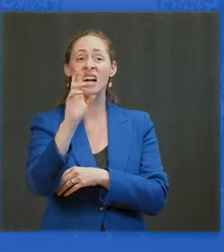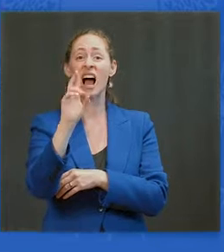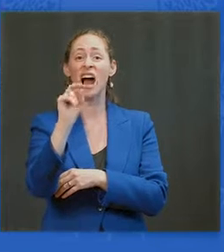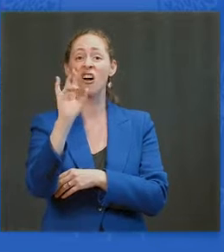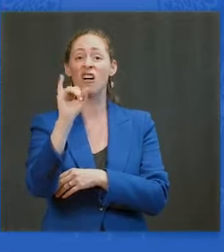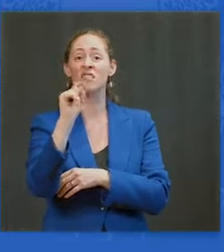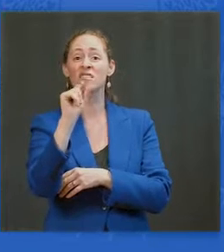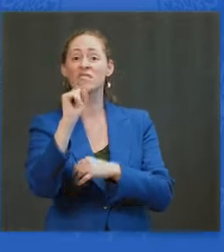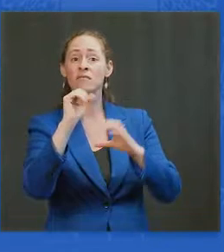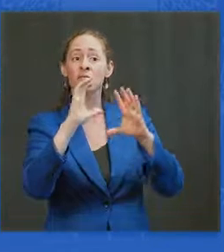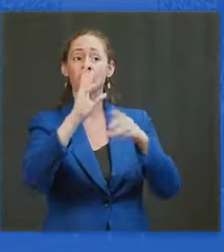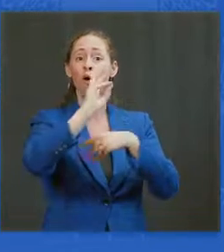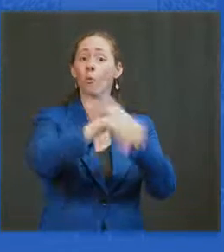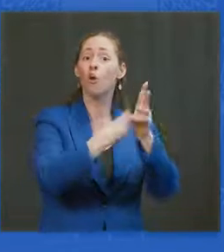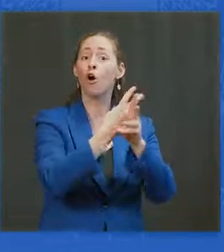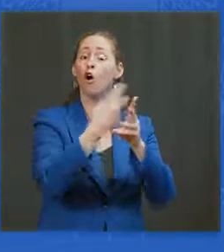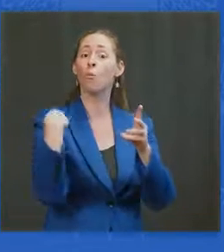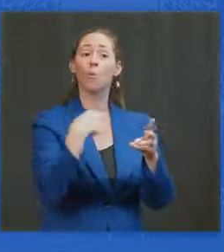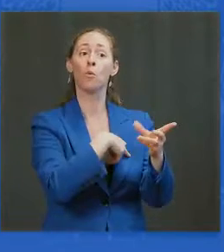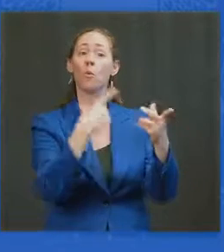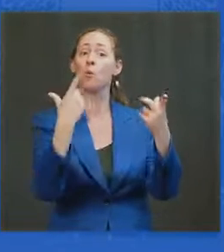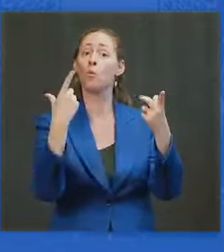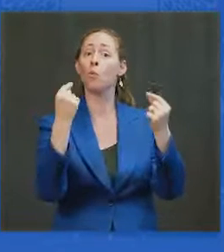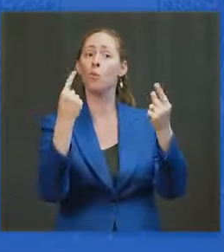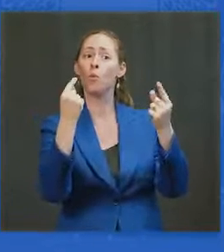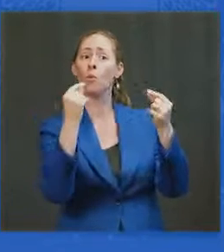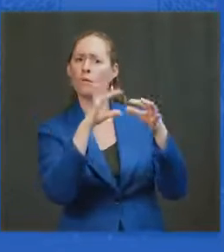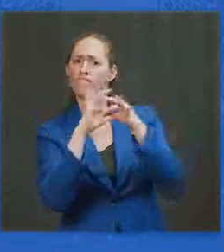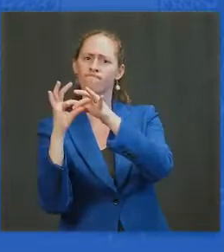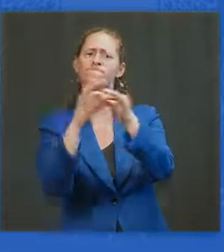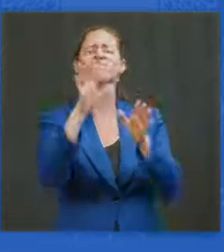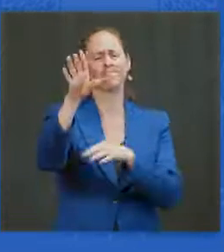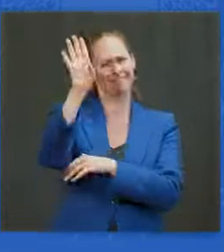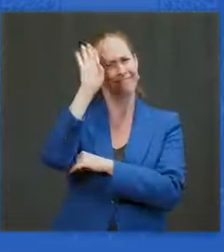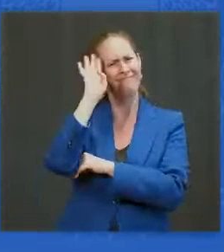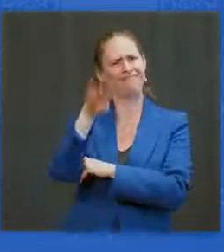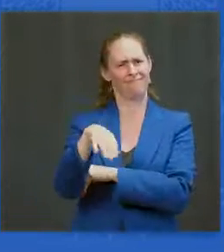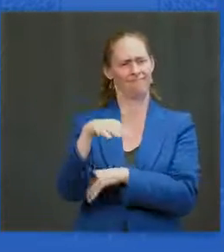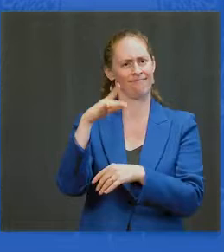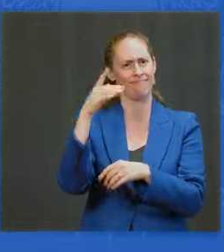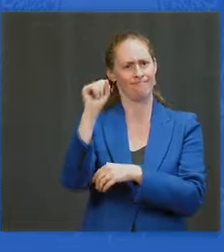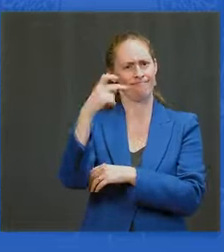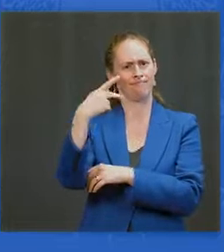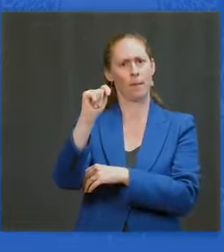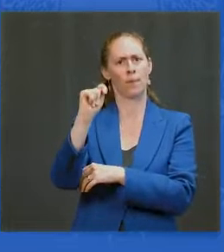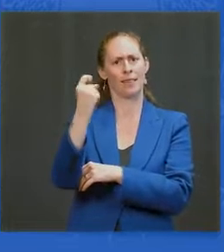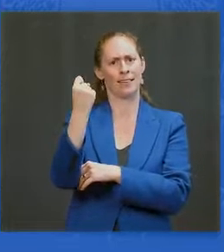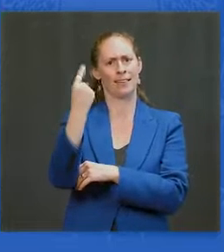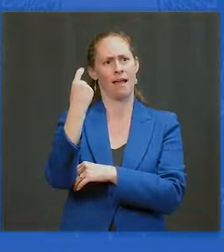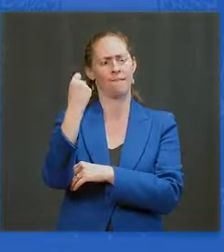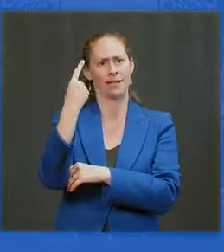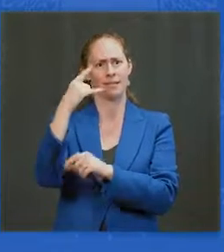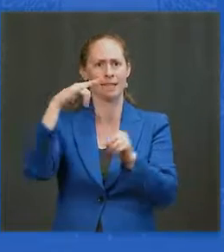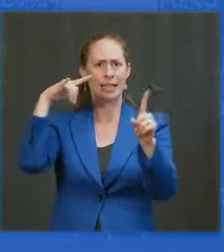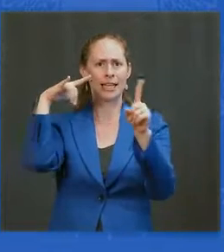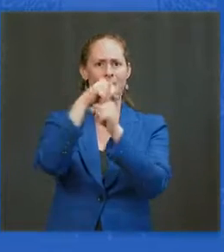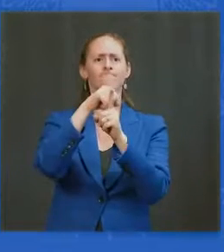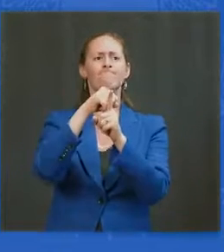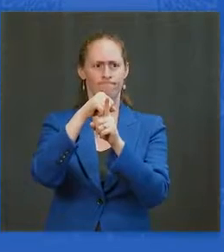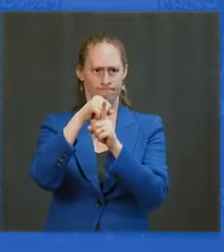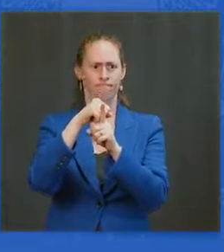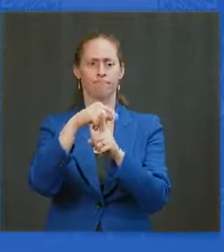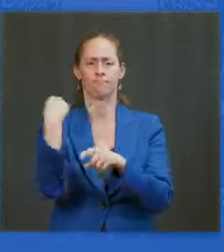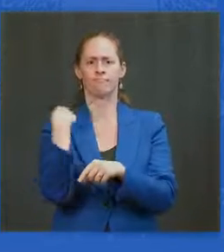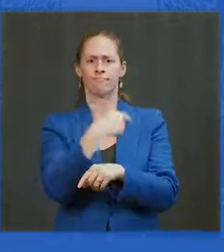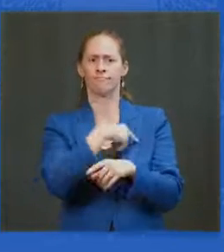for clear reasons. One, to get the people who attacked us on 9/11 and to get Osama bin Laden, and to